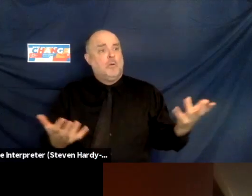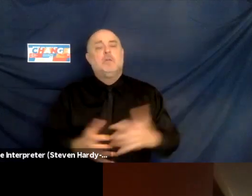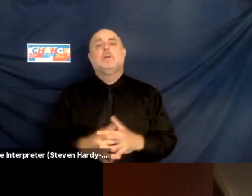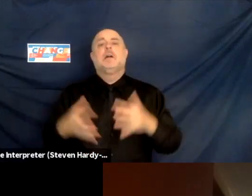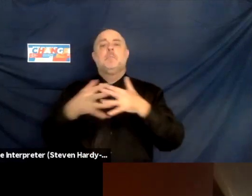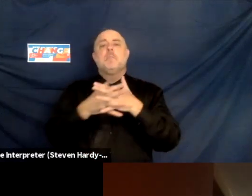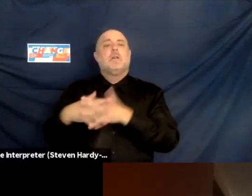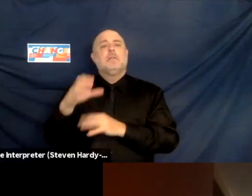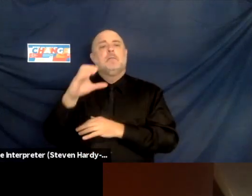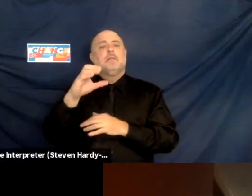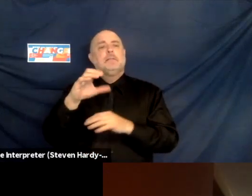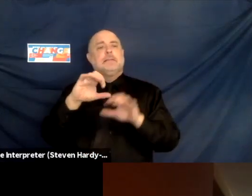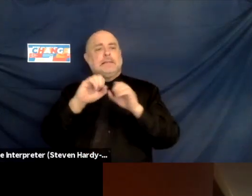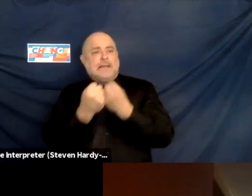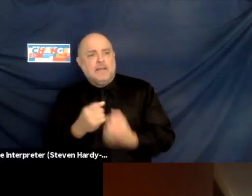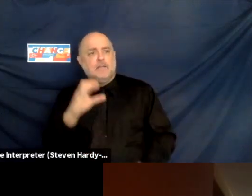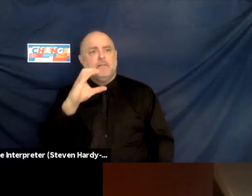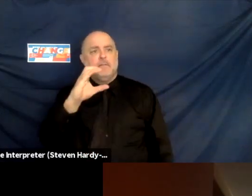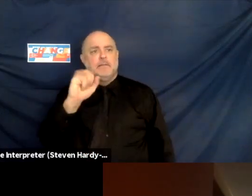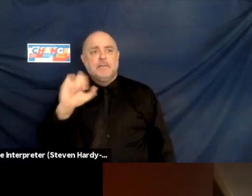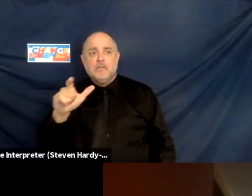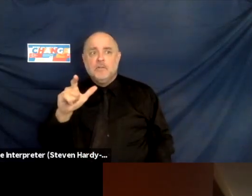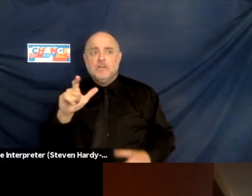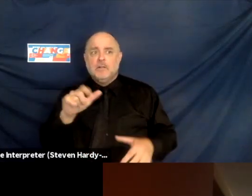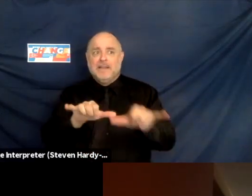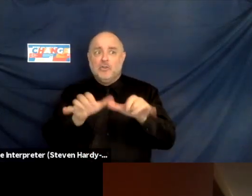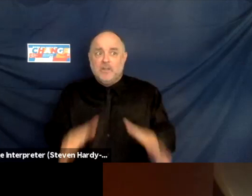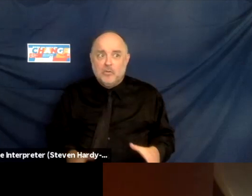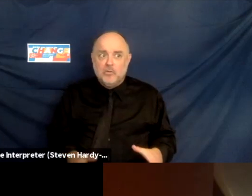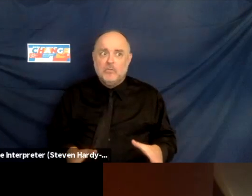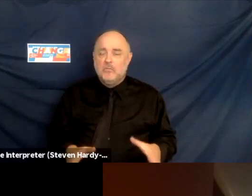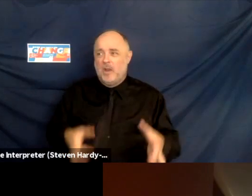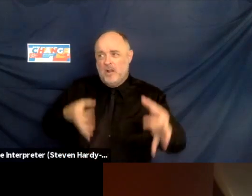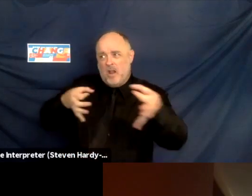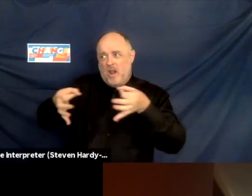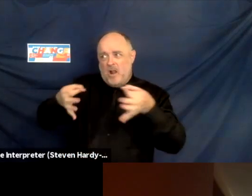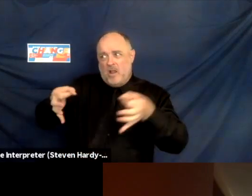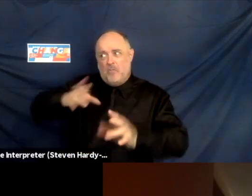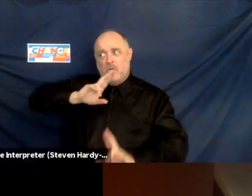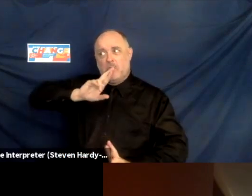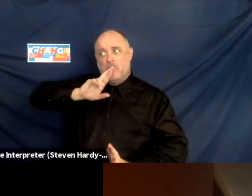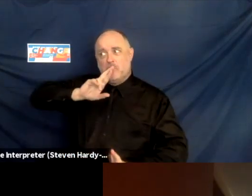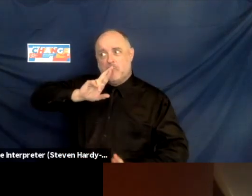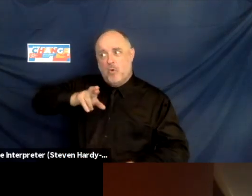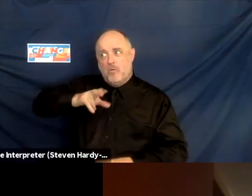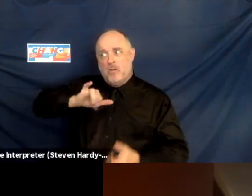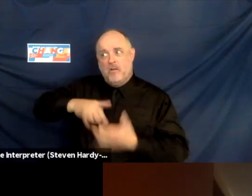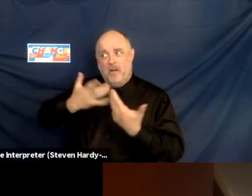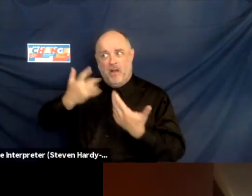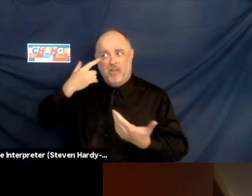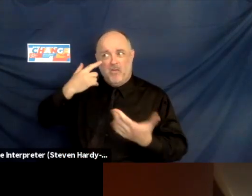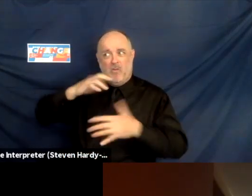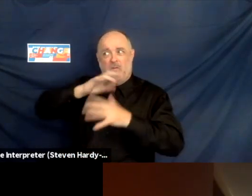of Civil Engineers, they did their State of America's Infrastructure, and I think we got a C- as a country,